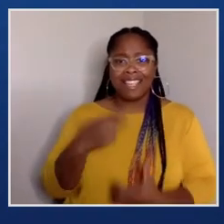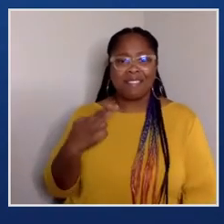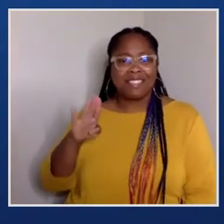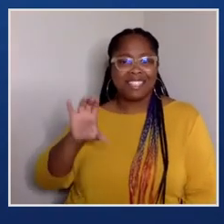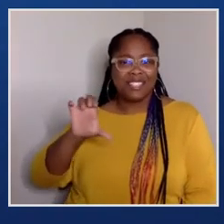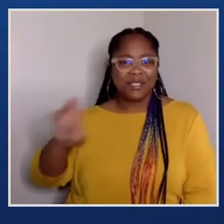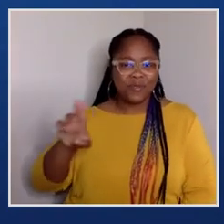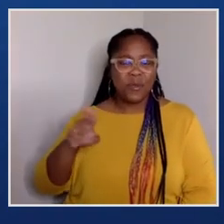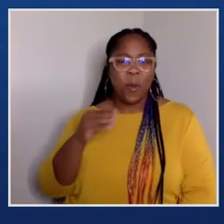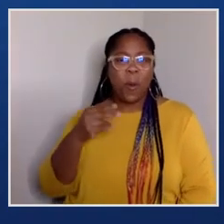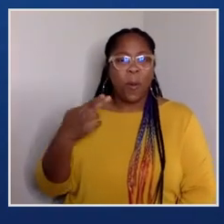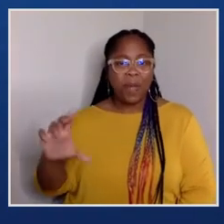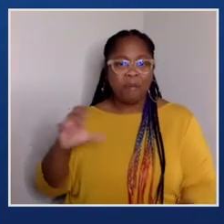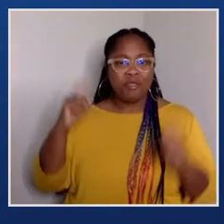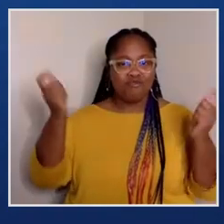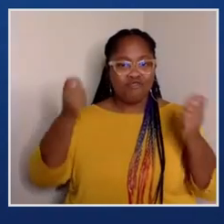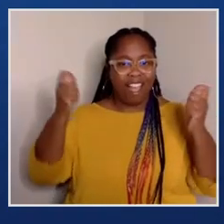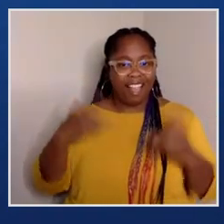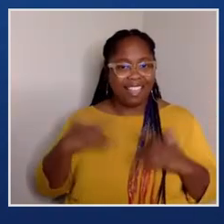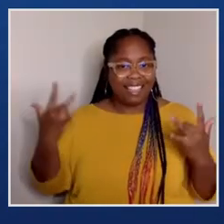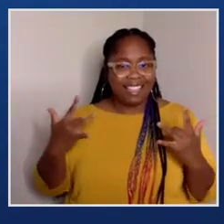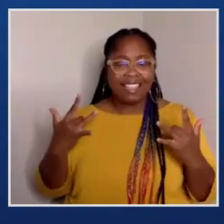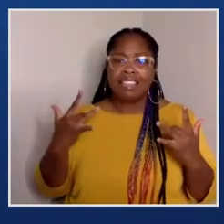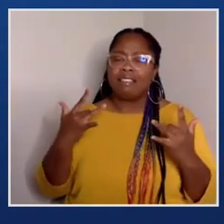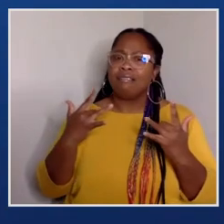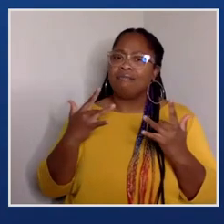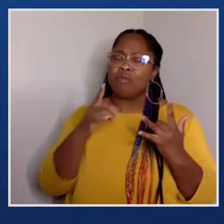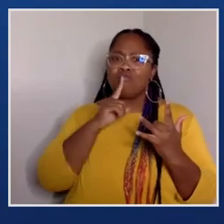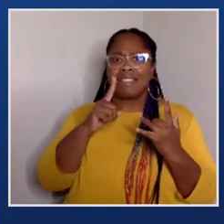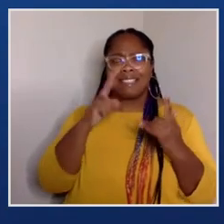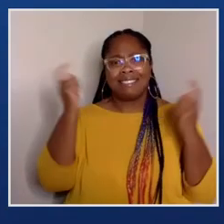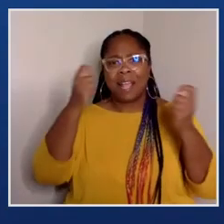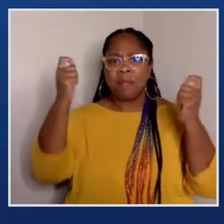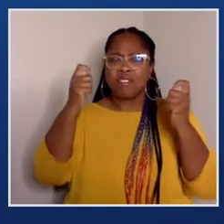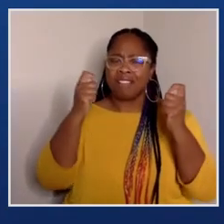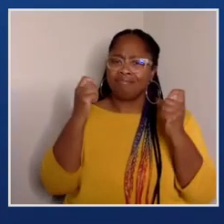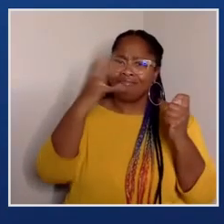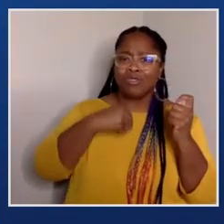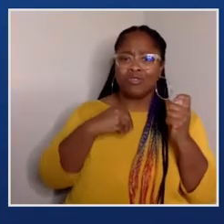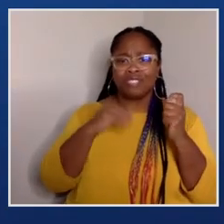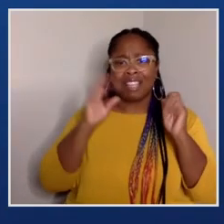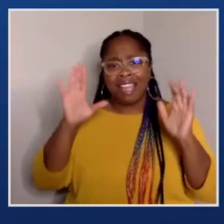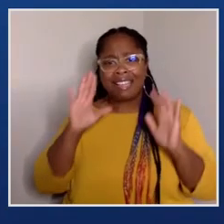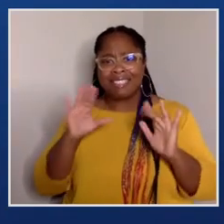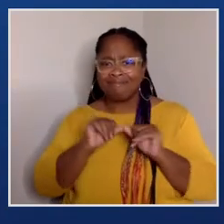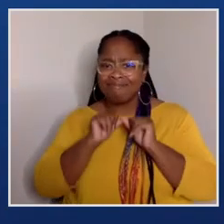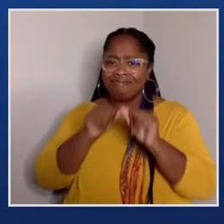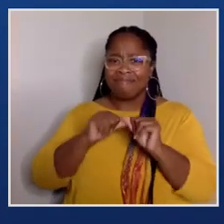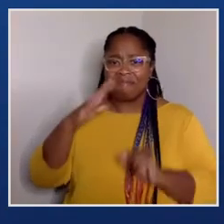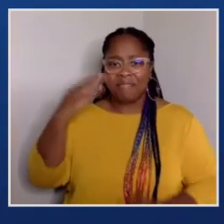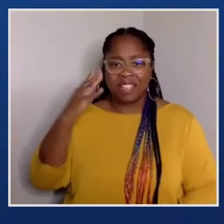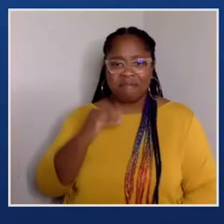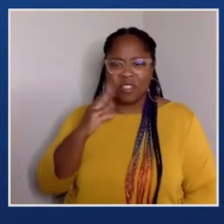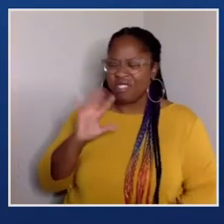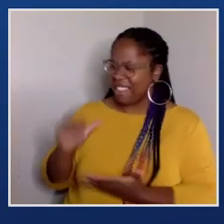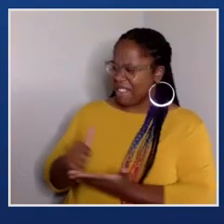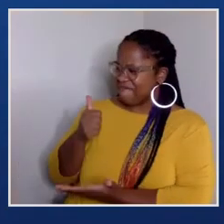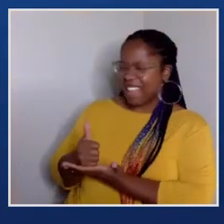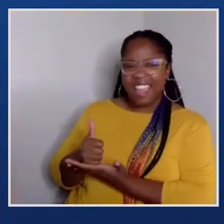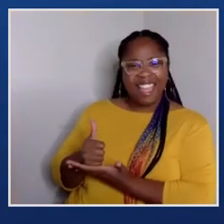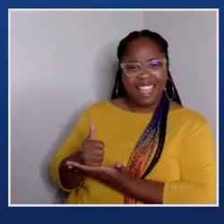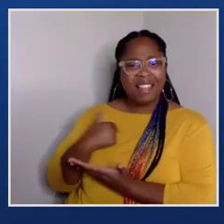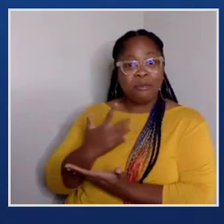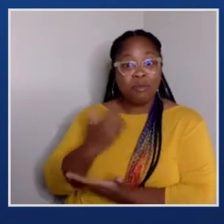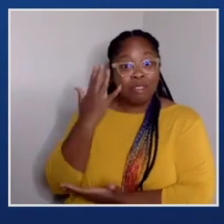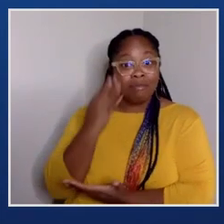Rally, where we're celebrating the excellence, the perseverance, and the beauty of the Black experience. Amen. Yes. And we want y'all to know,